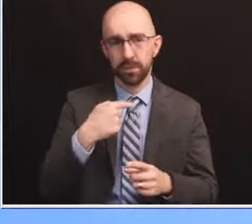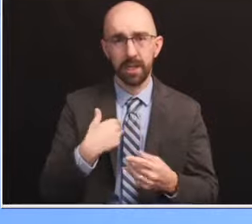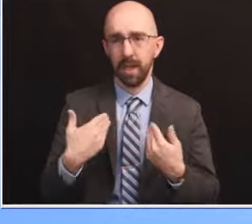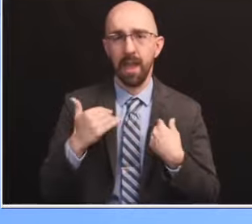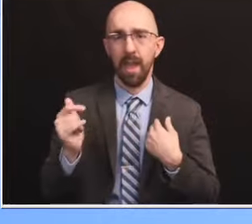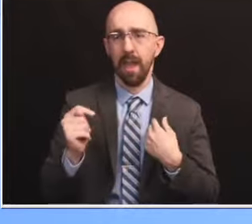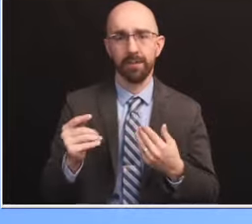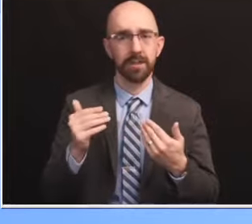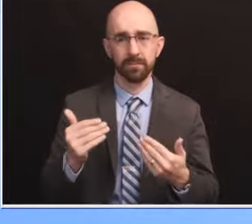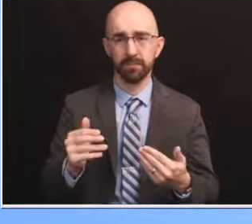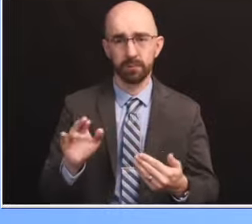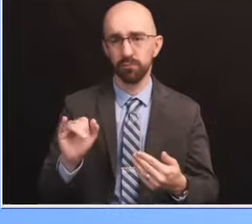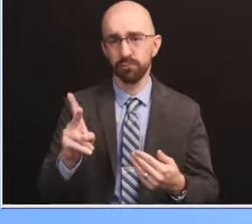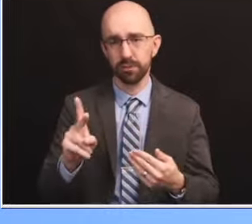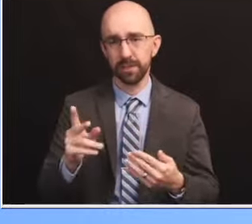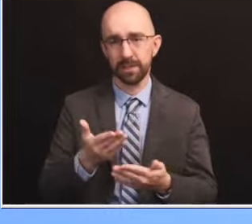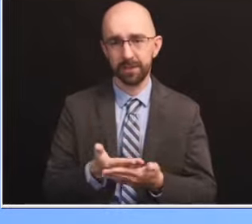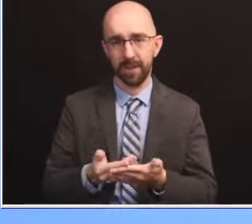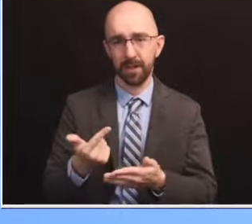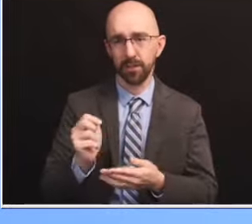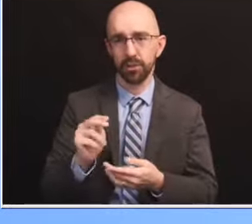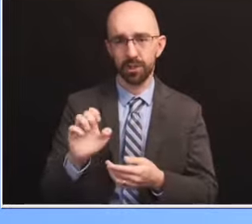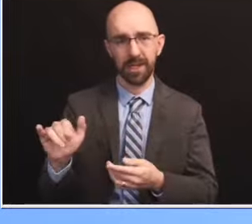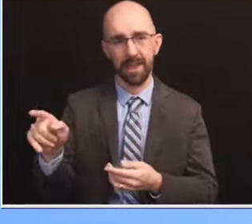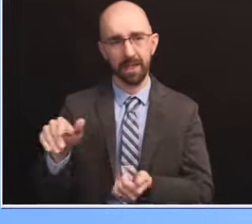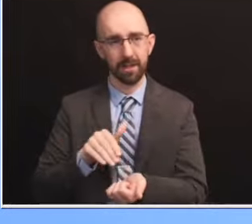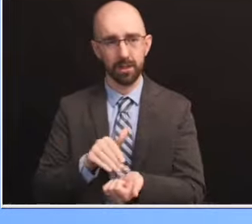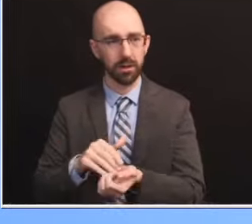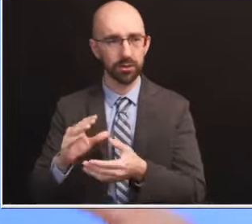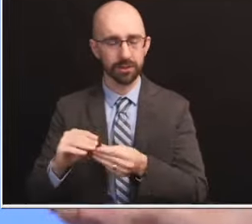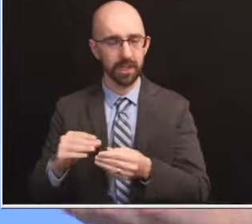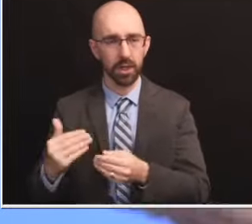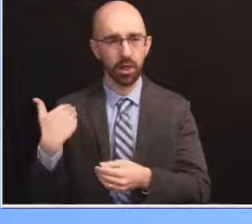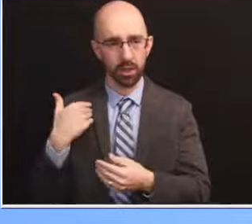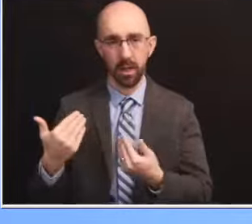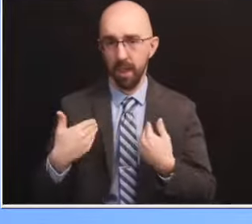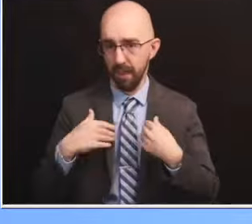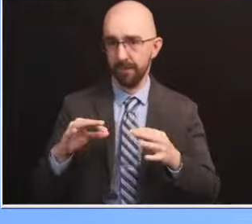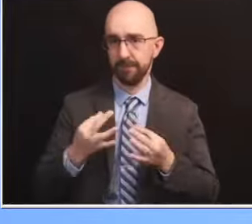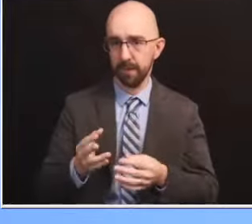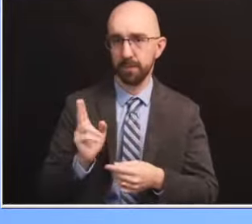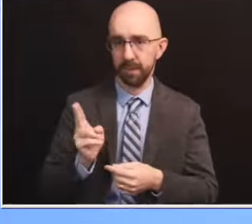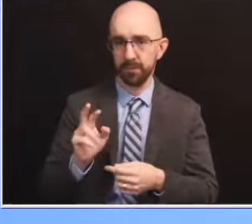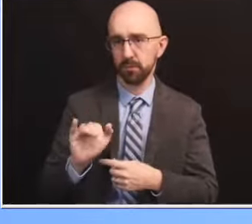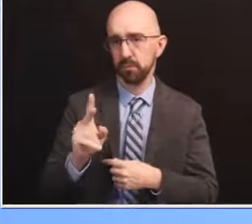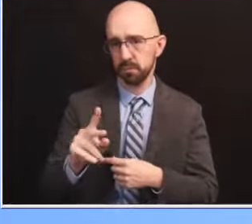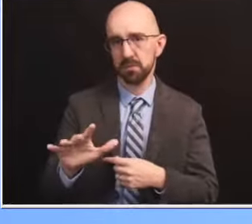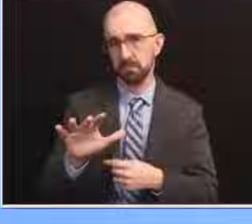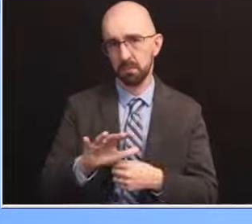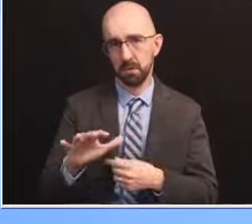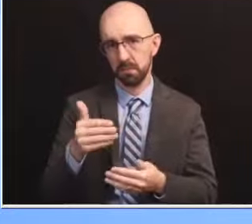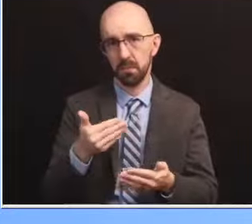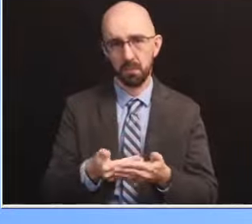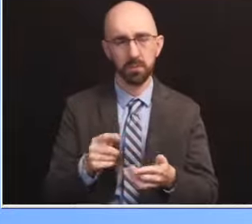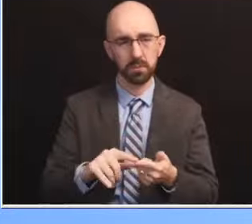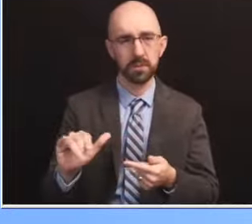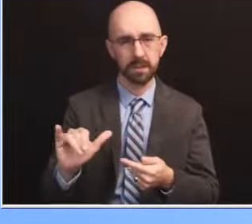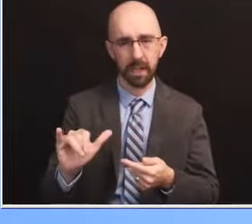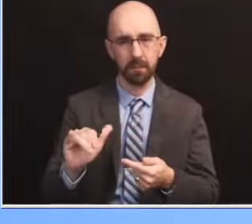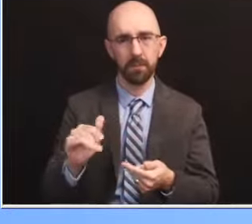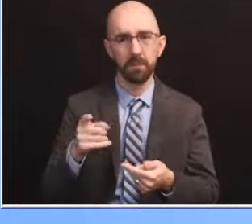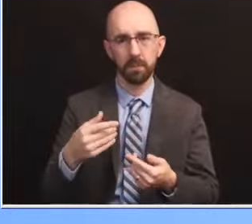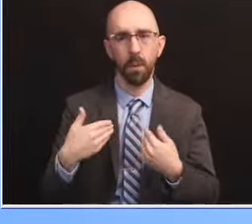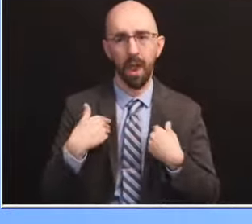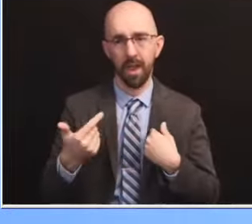have the risk factor gene. As Dr. Burns said earlier, if you have a family history, your risk is about very close to the same as if you have one of these gene